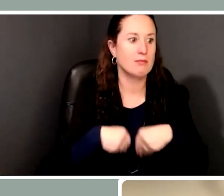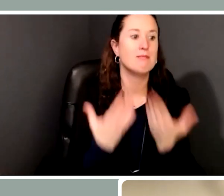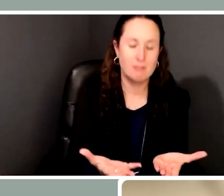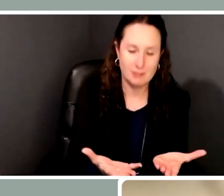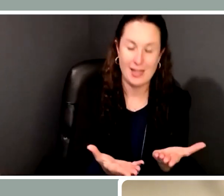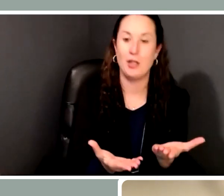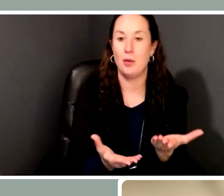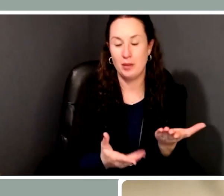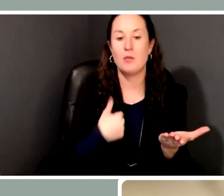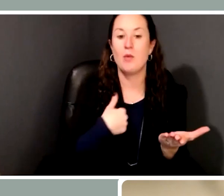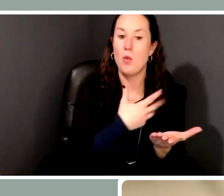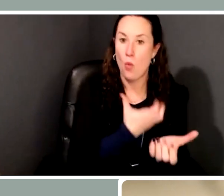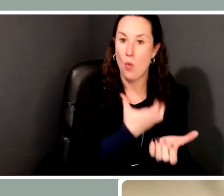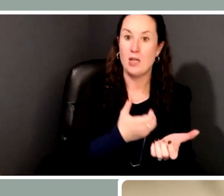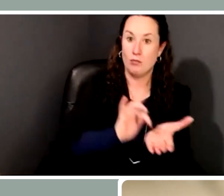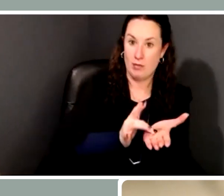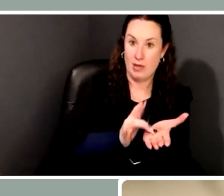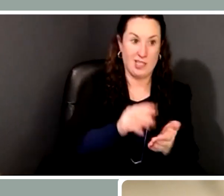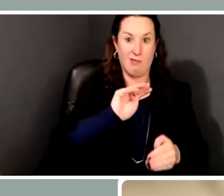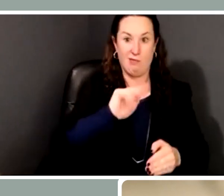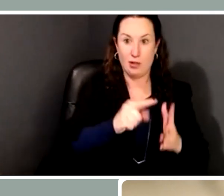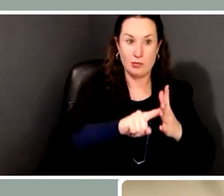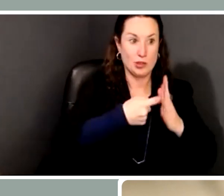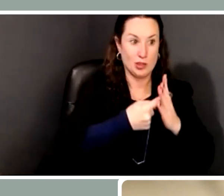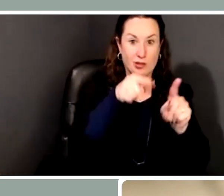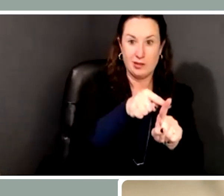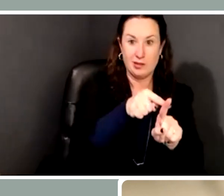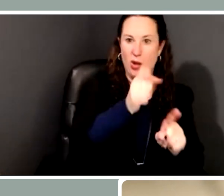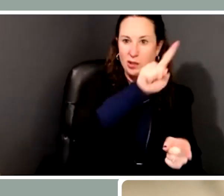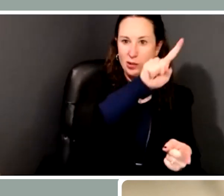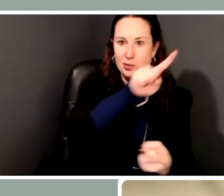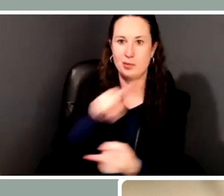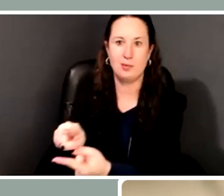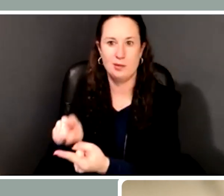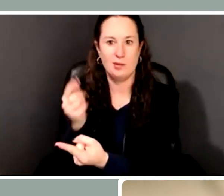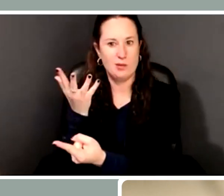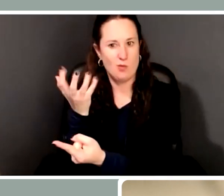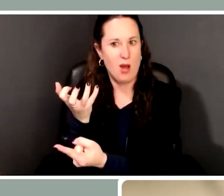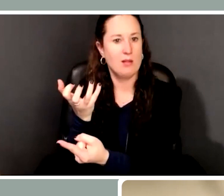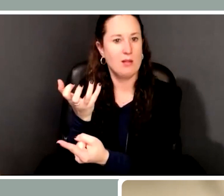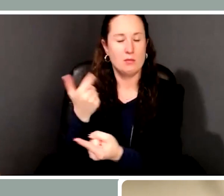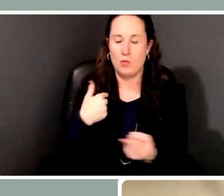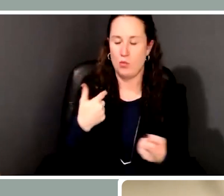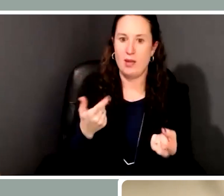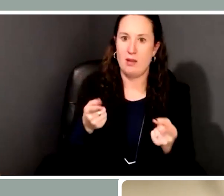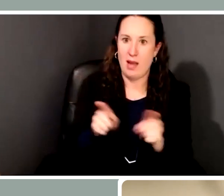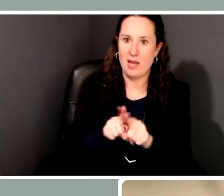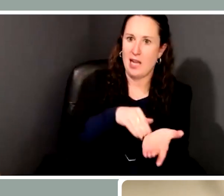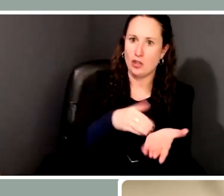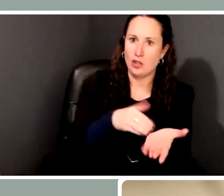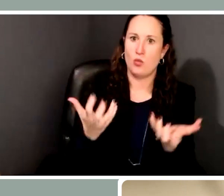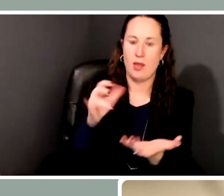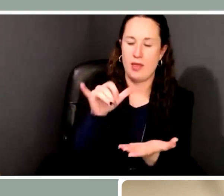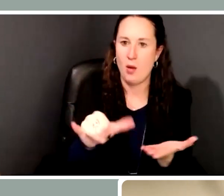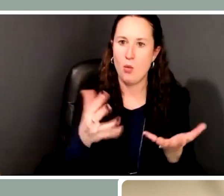side effects, that's a problem. And that's something that we don't want to do as clinicians either. So we want to make sure that people